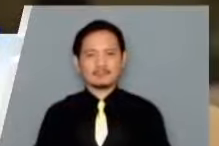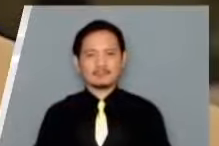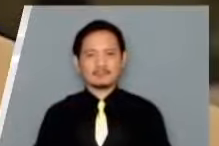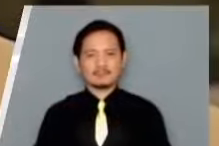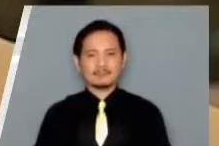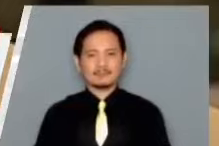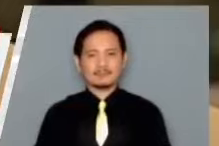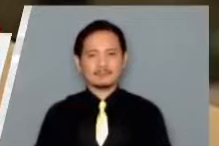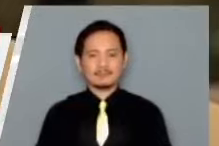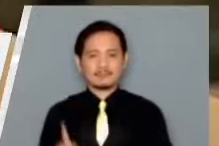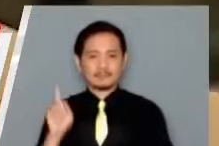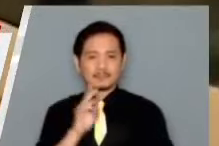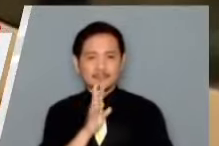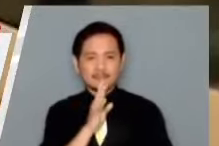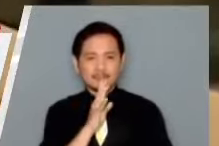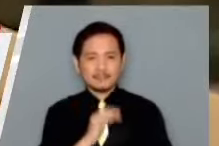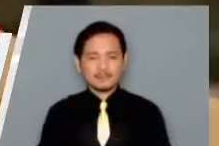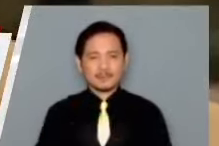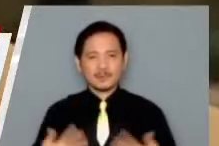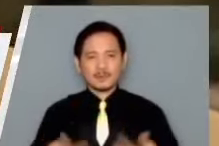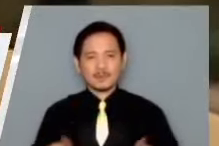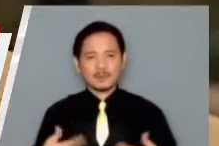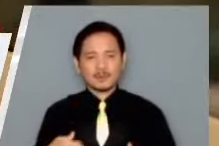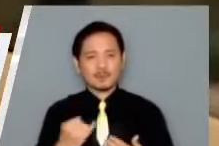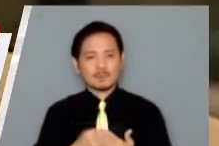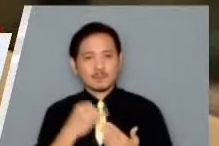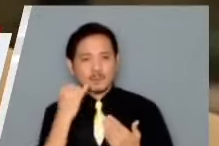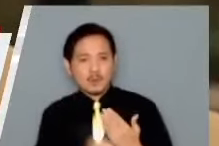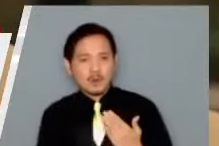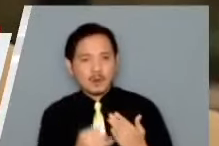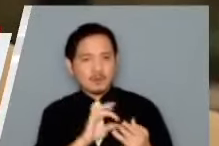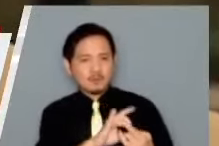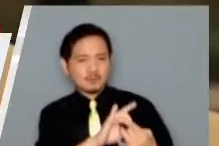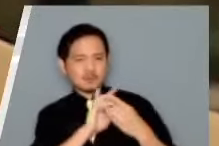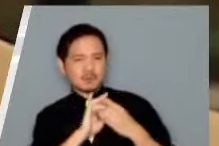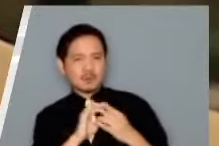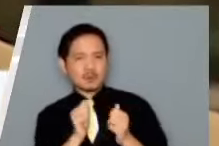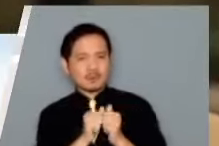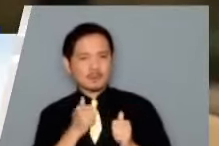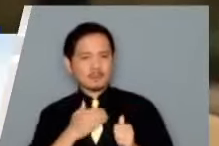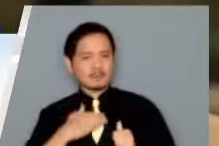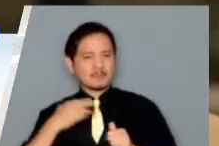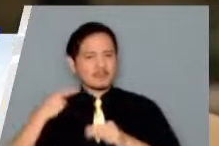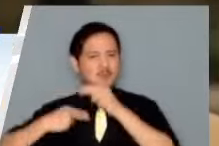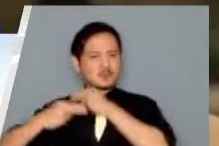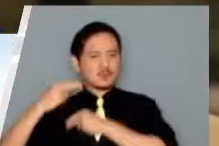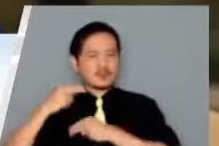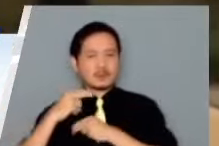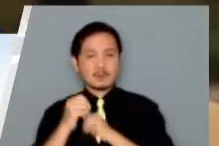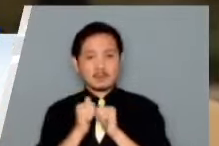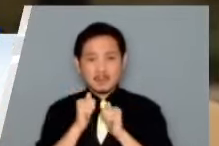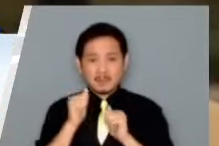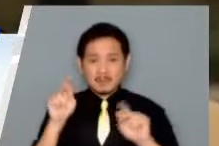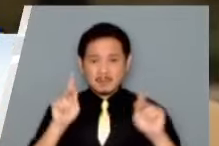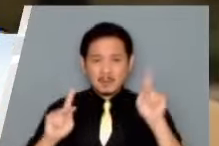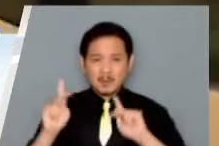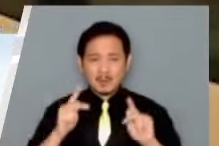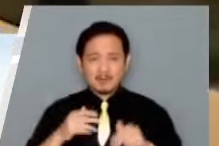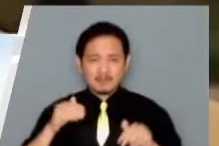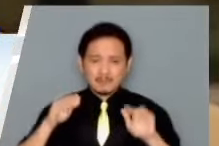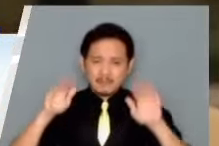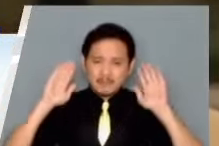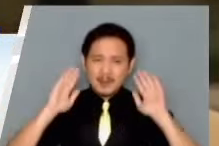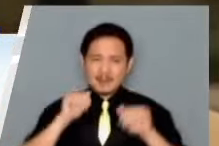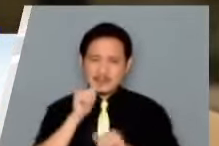This is a legacy project. This is a tribute to all the people who have sacrificed their lives and